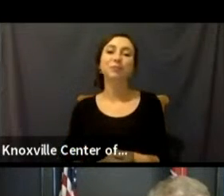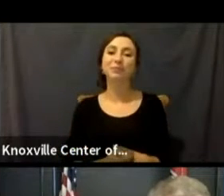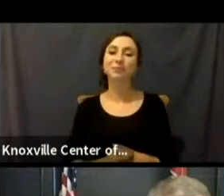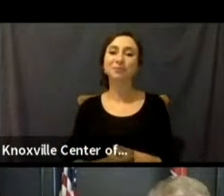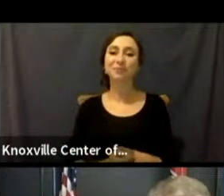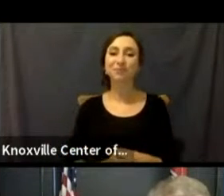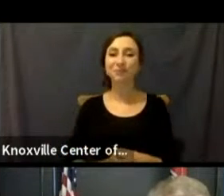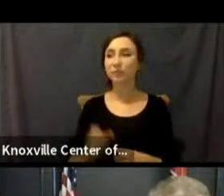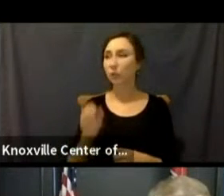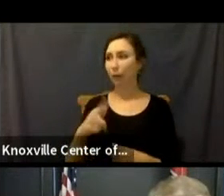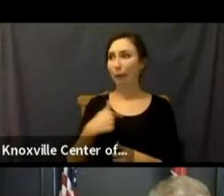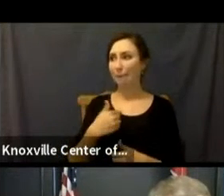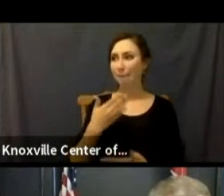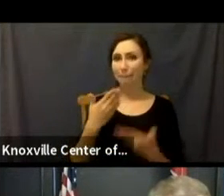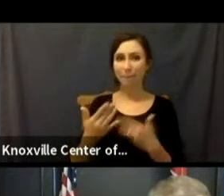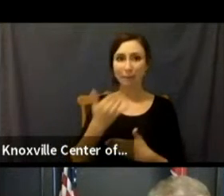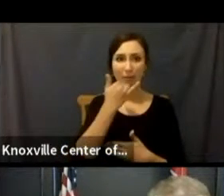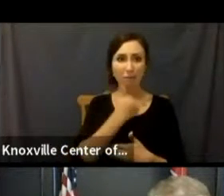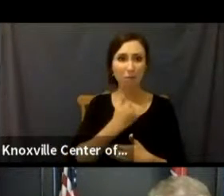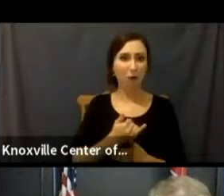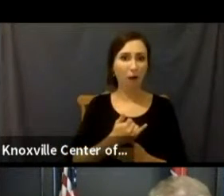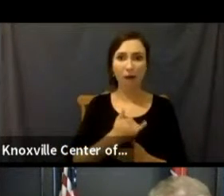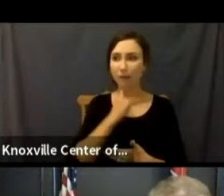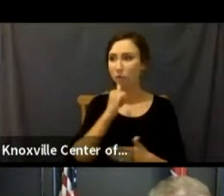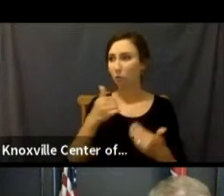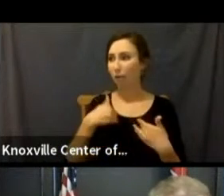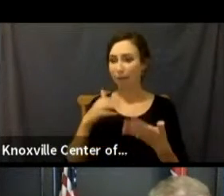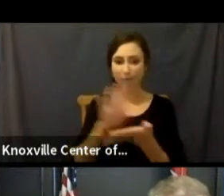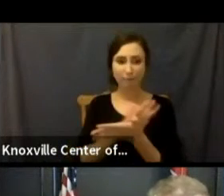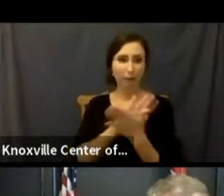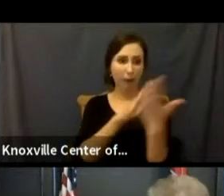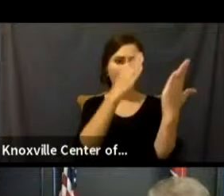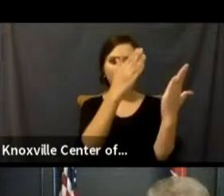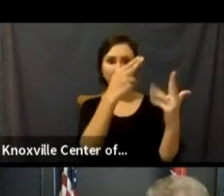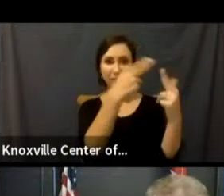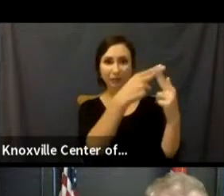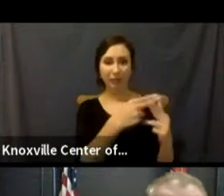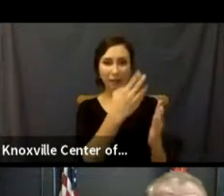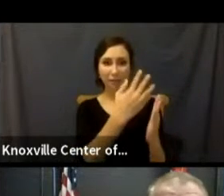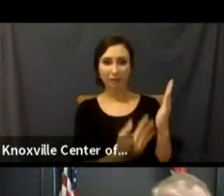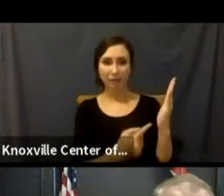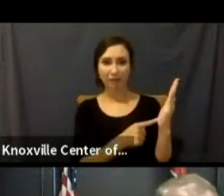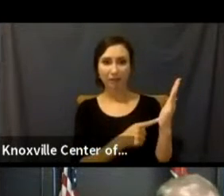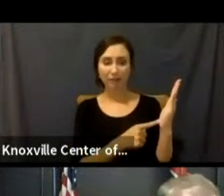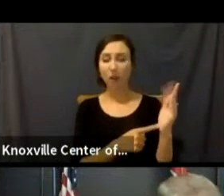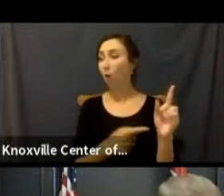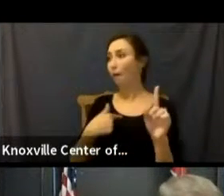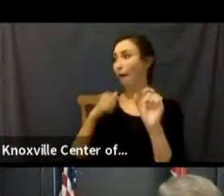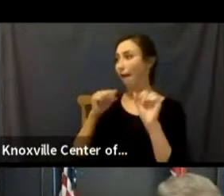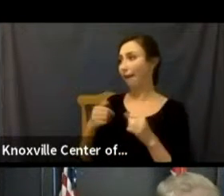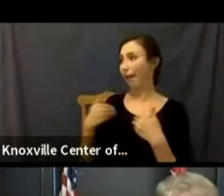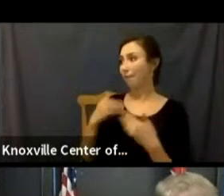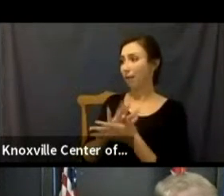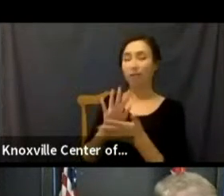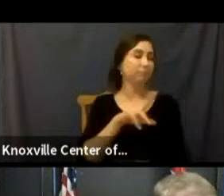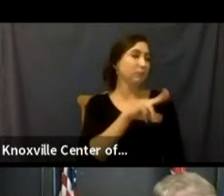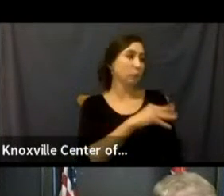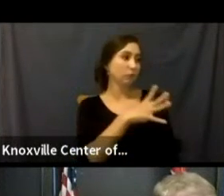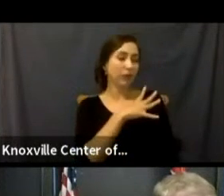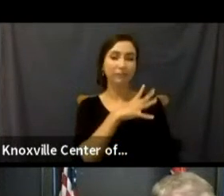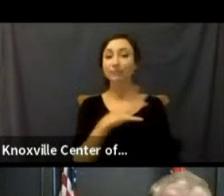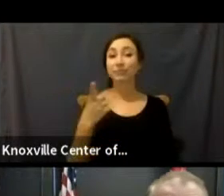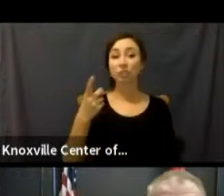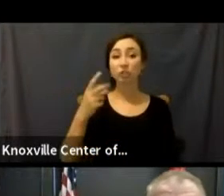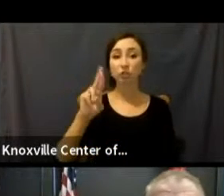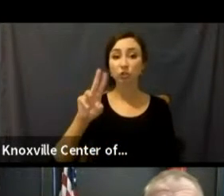I might go out of order because I don't have a piece of paper in front of me, but that's okay. I know. We'll just do it. I've got it here. We're good. Dr.